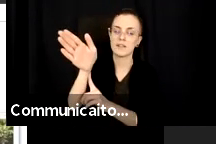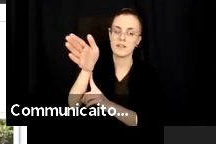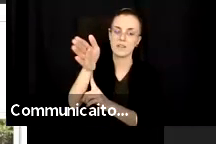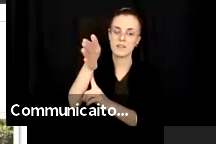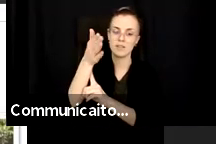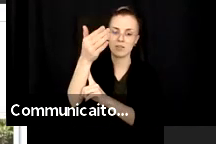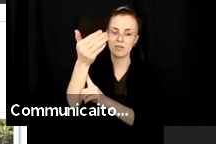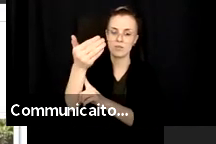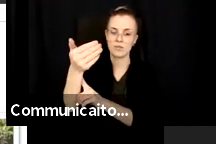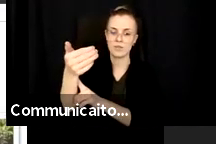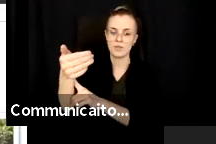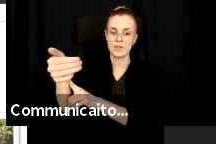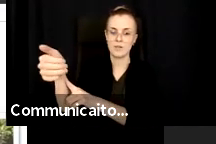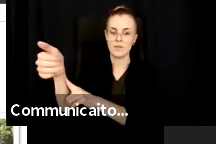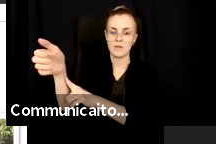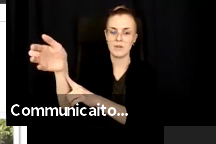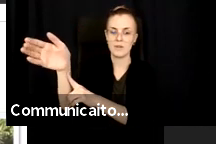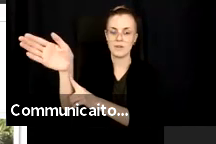gallantly